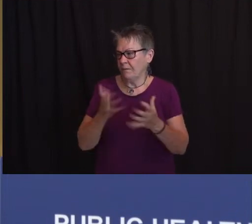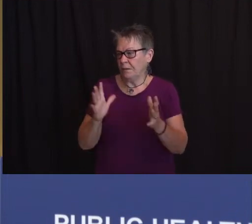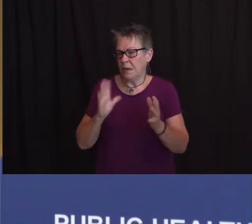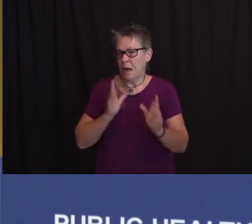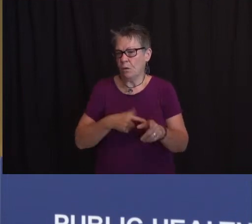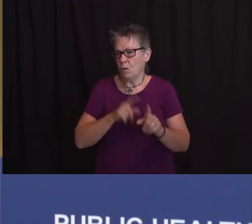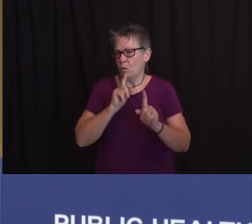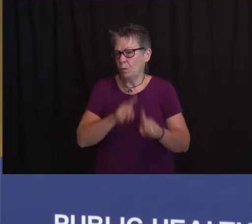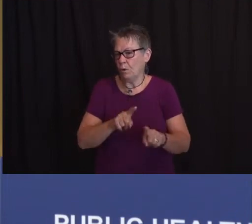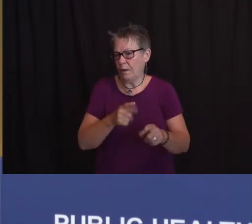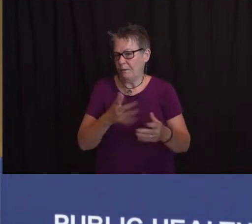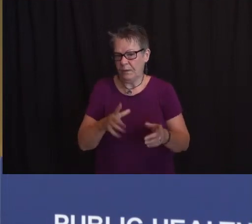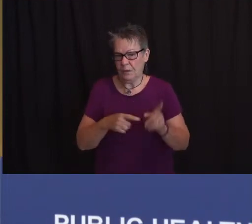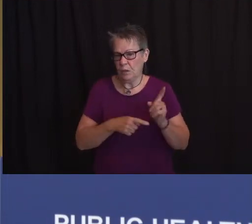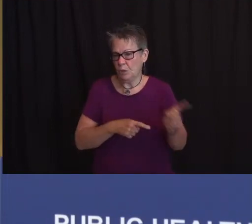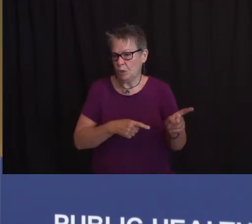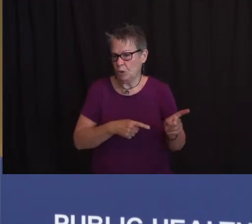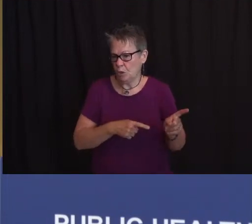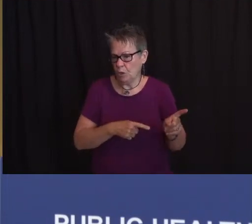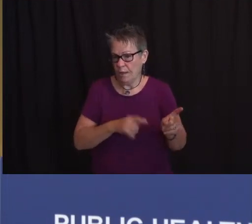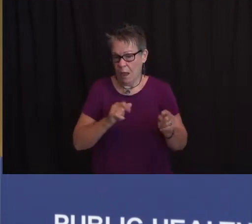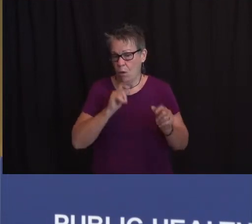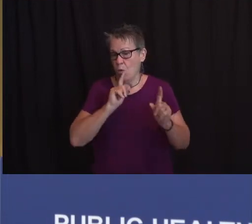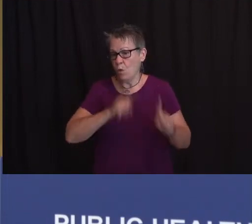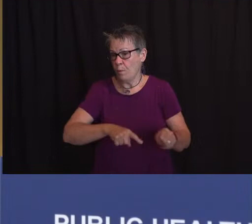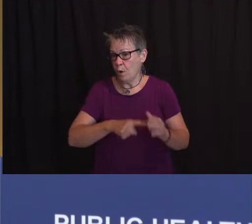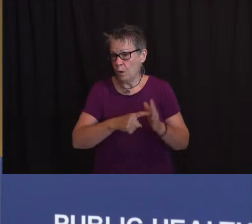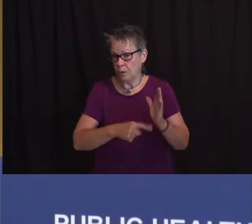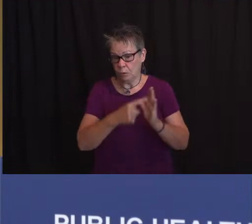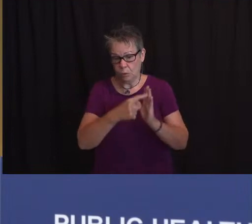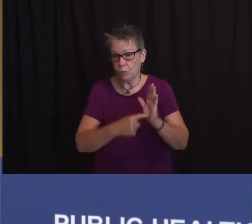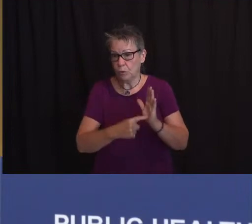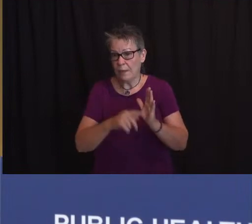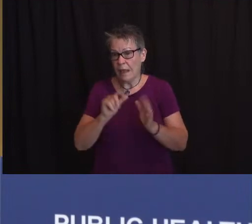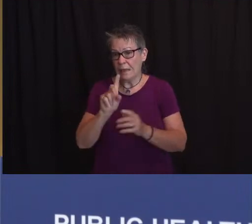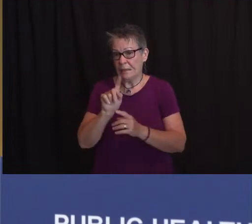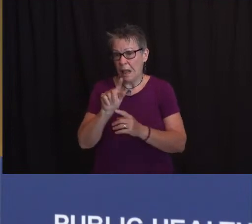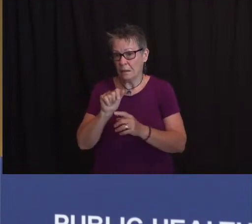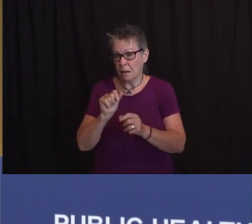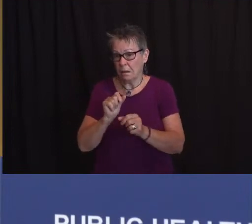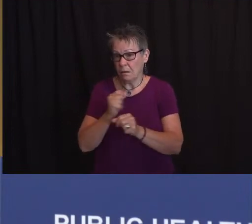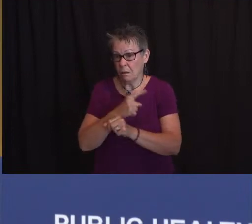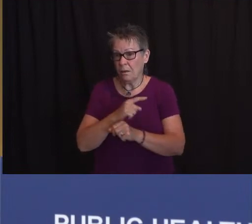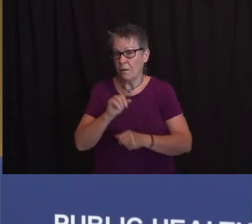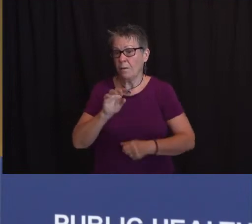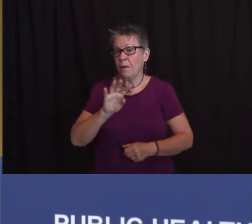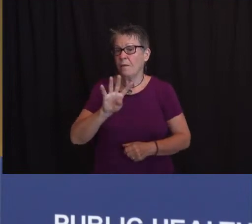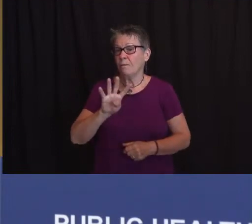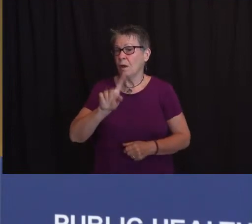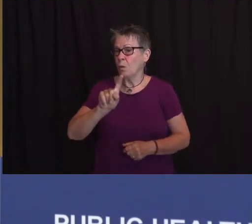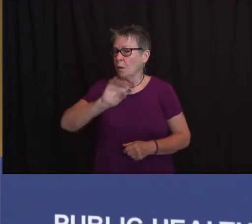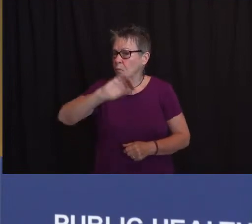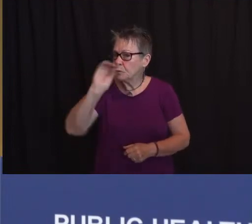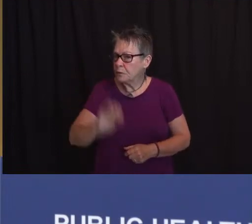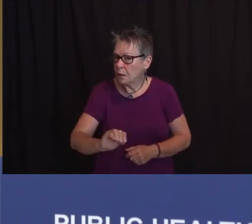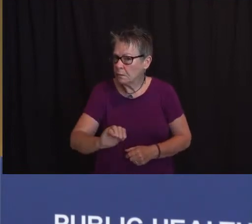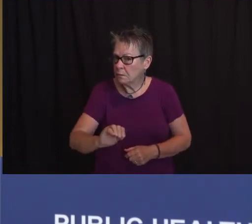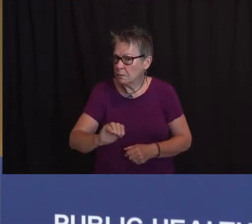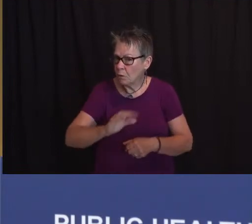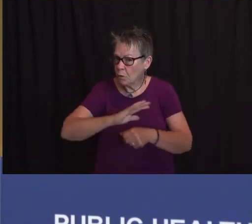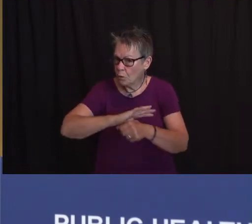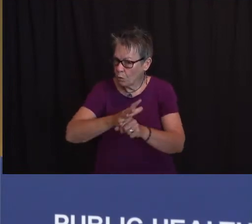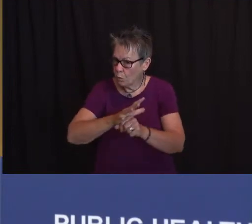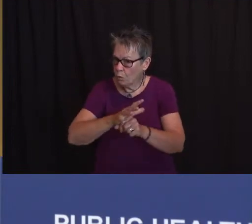report, Delta variant represents about 41% of the proportion of variant. And, the other thing to note is that the proportions